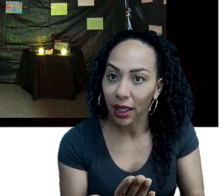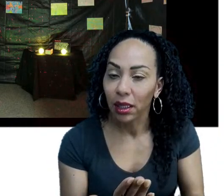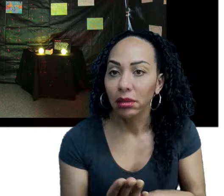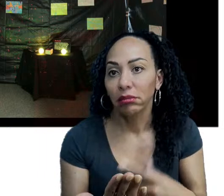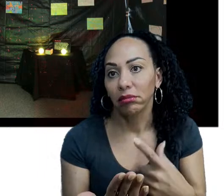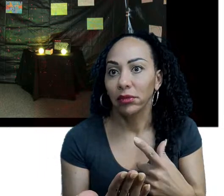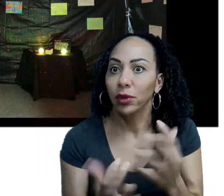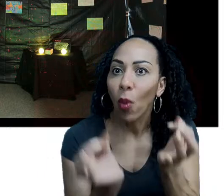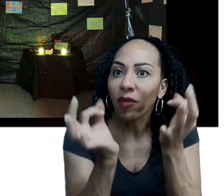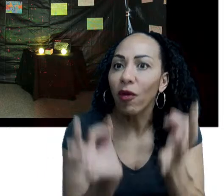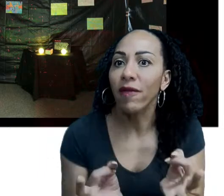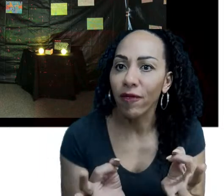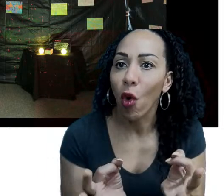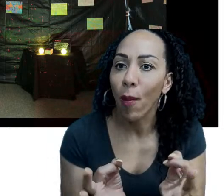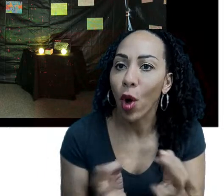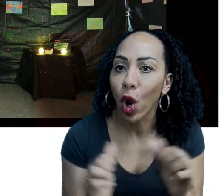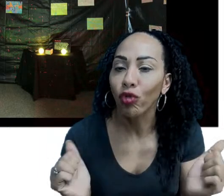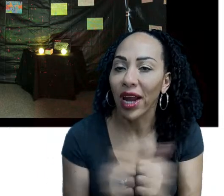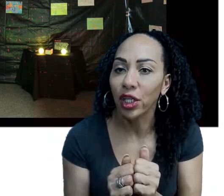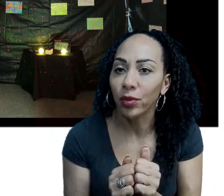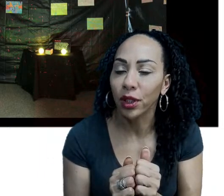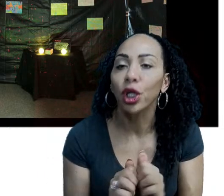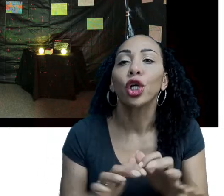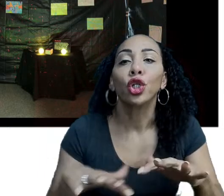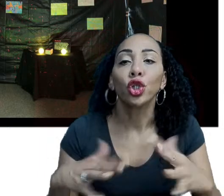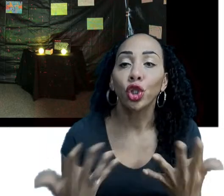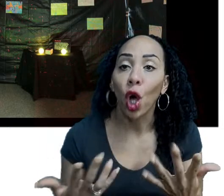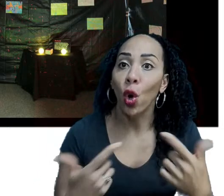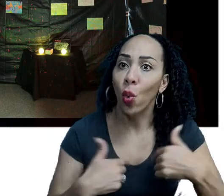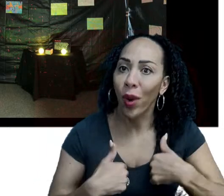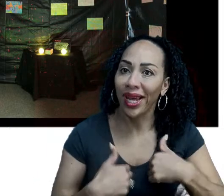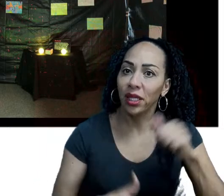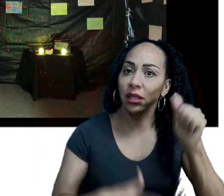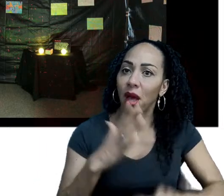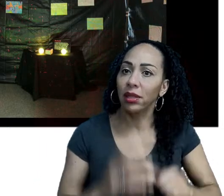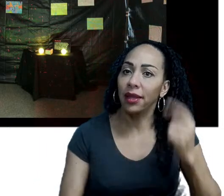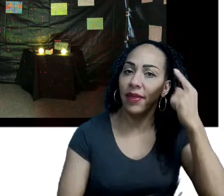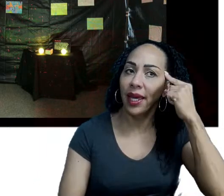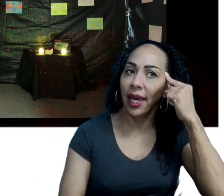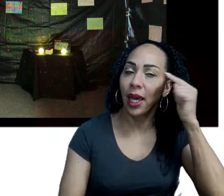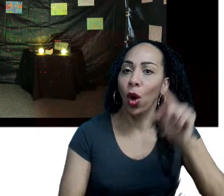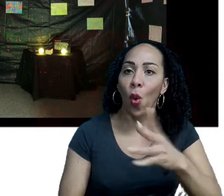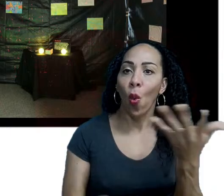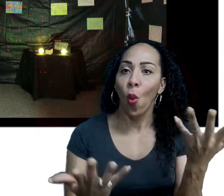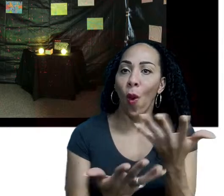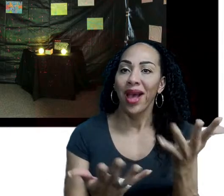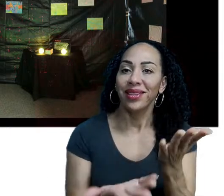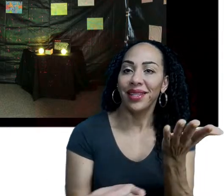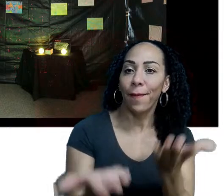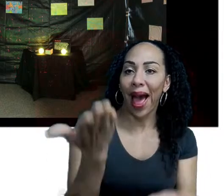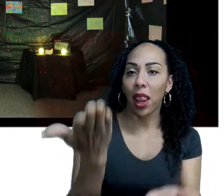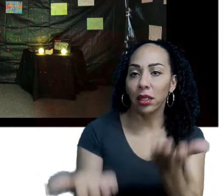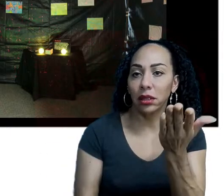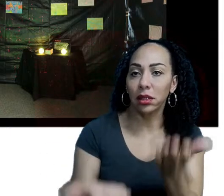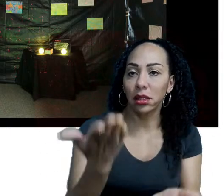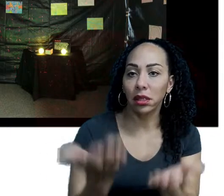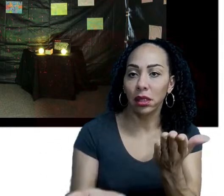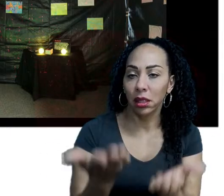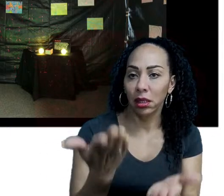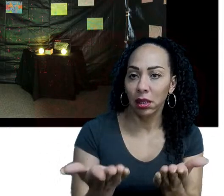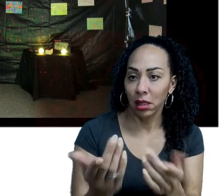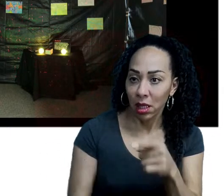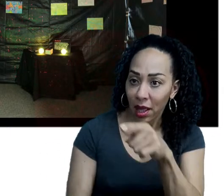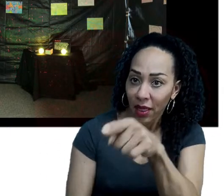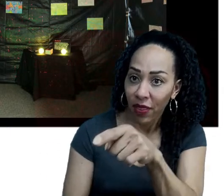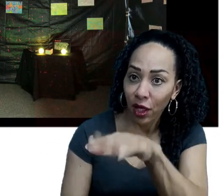for us, where that balance is between the agency of the child, so the ability of the child and